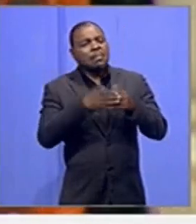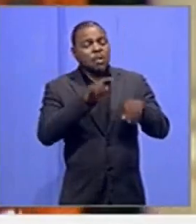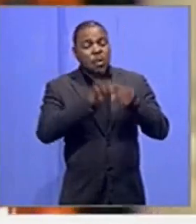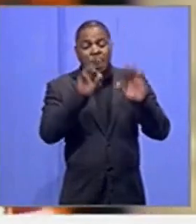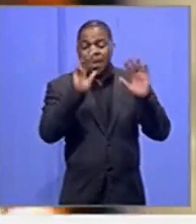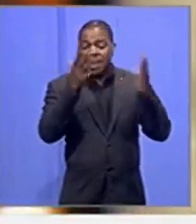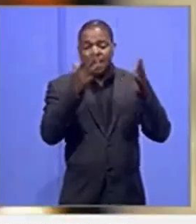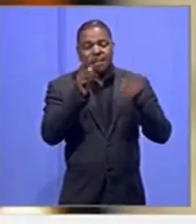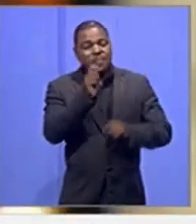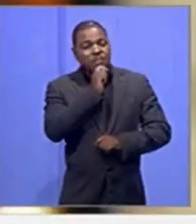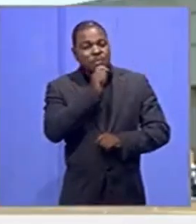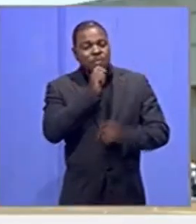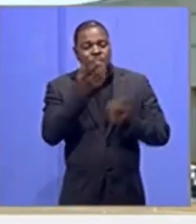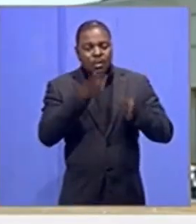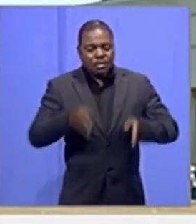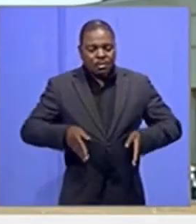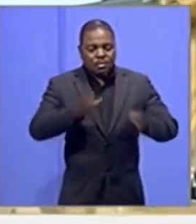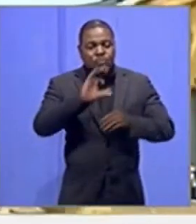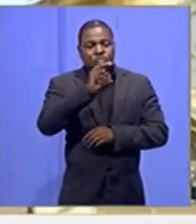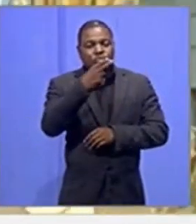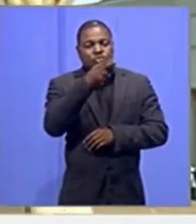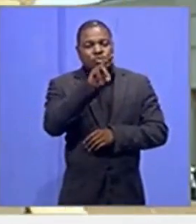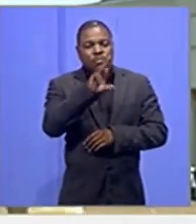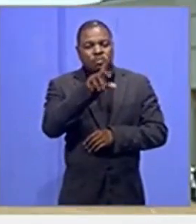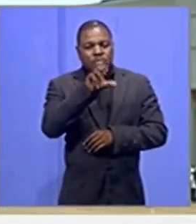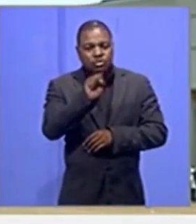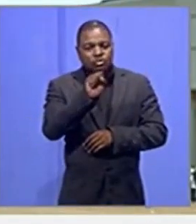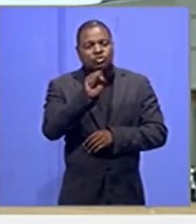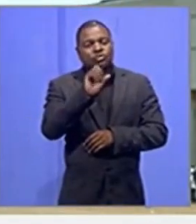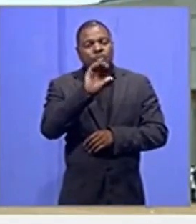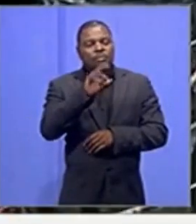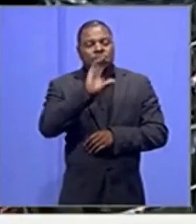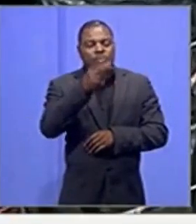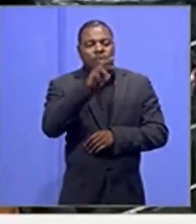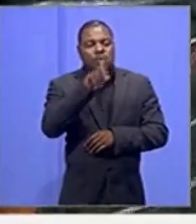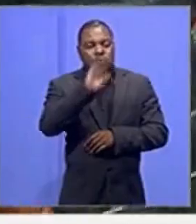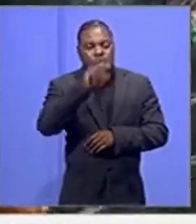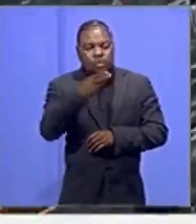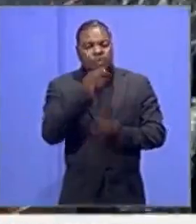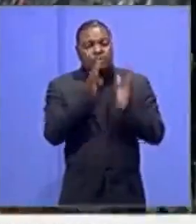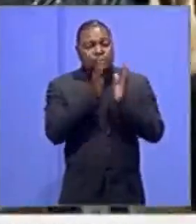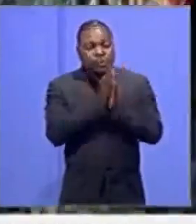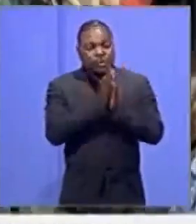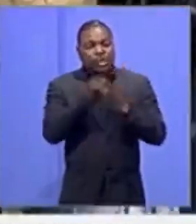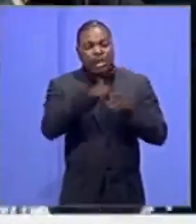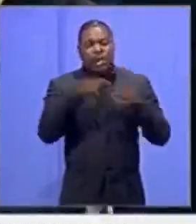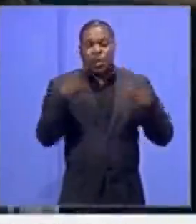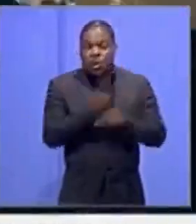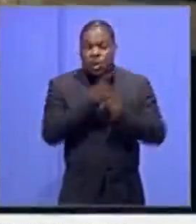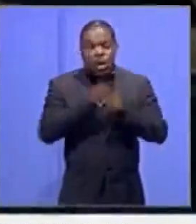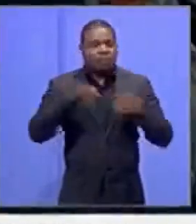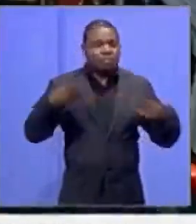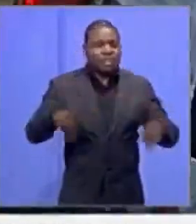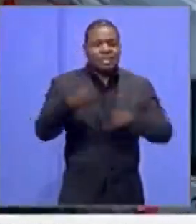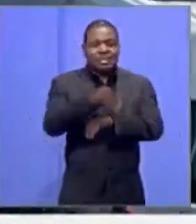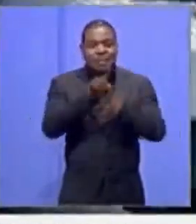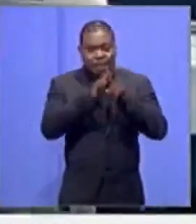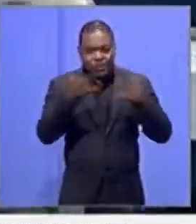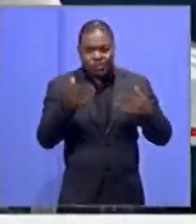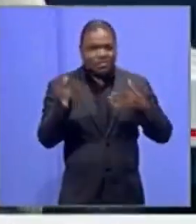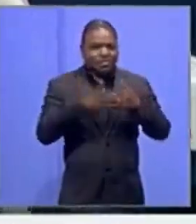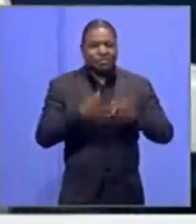senyane mesong ka mmileng o mogolo wa Church o ka tlwaelo o tsebiwago ka sephetephete ka toropong kgolo ya Polokwane.